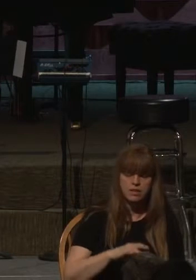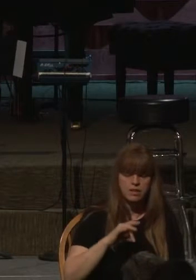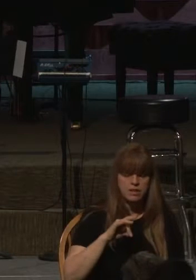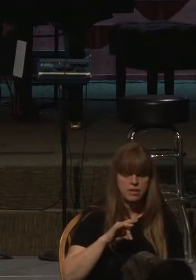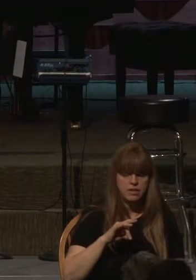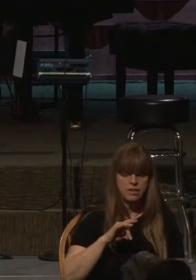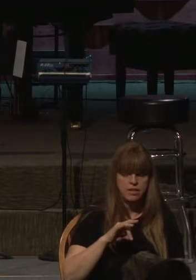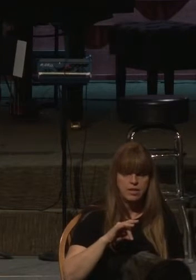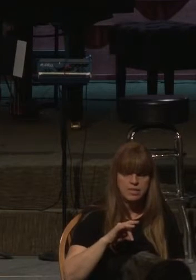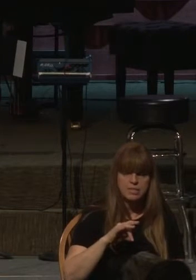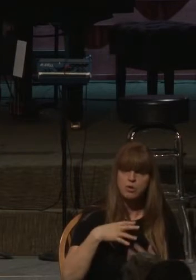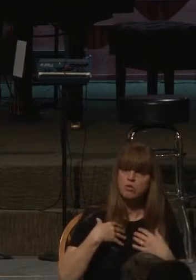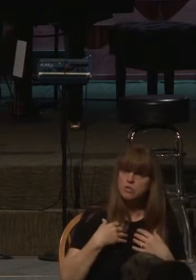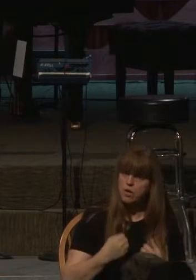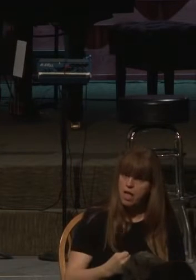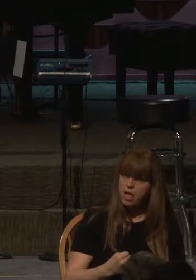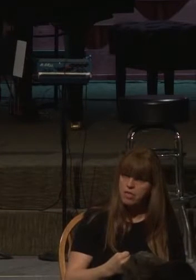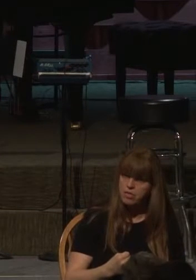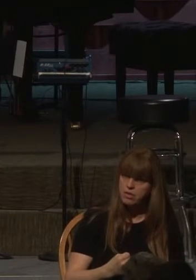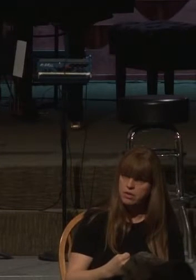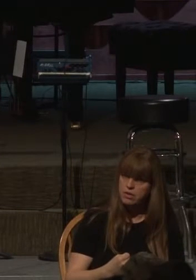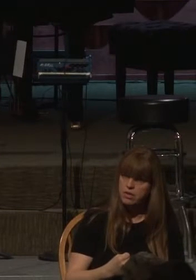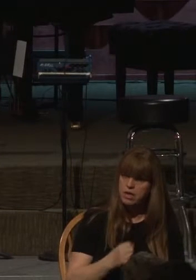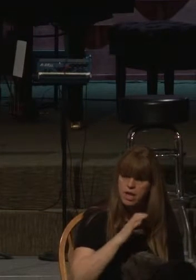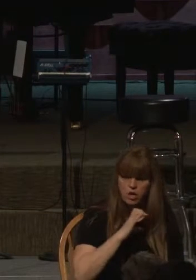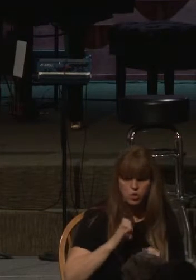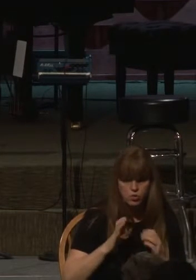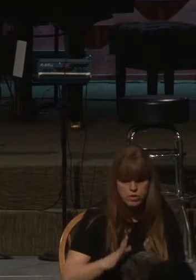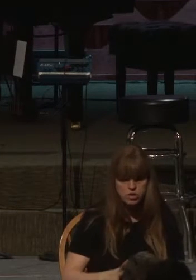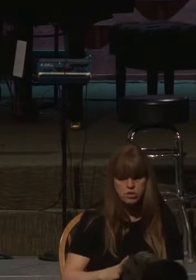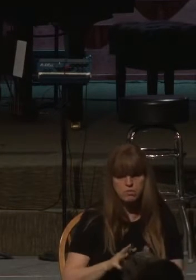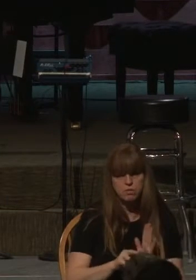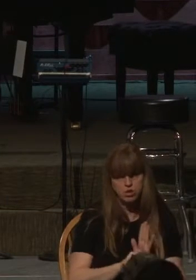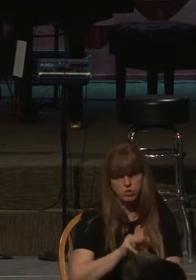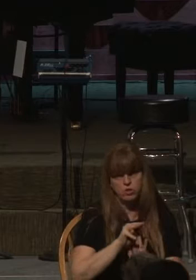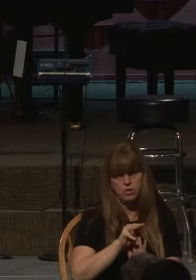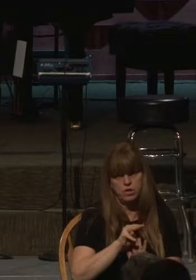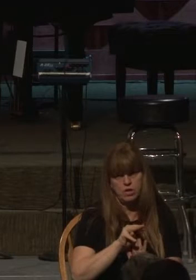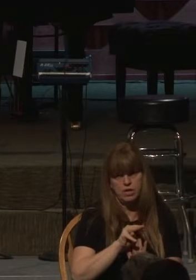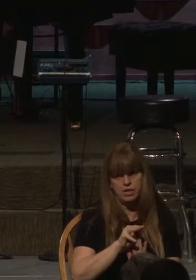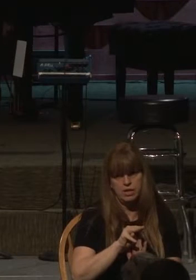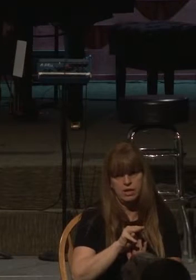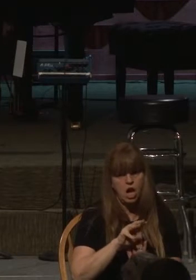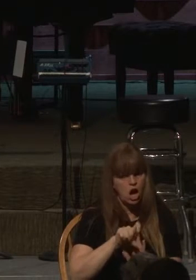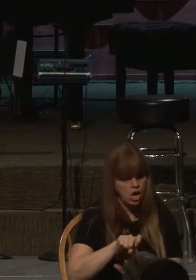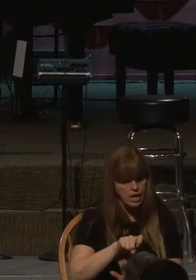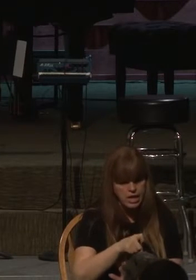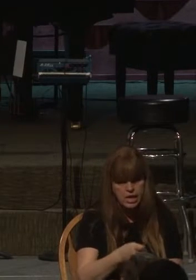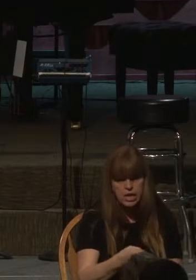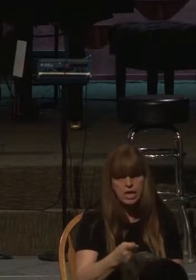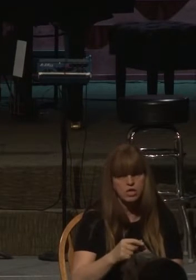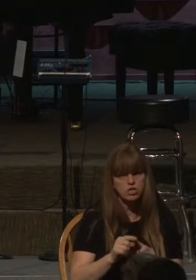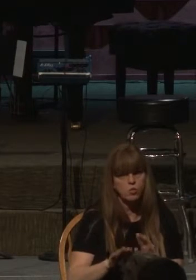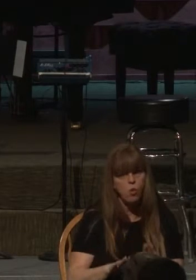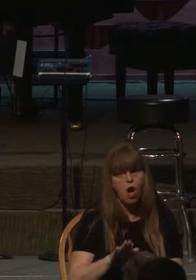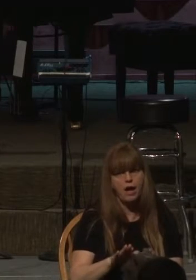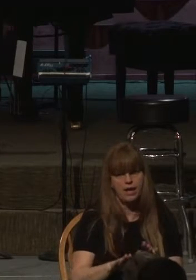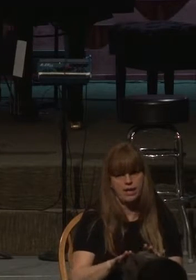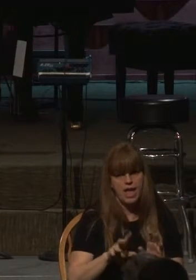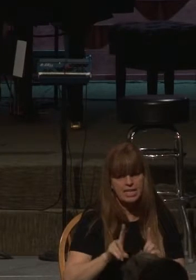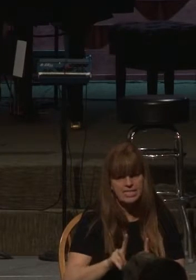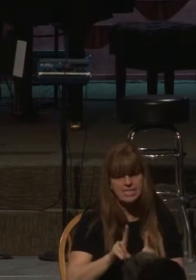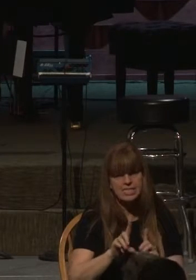spiritual health and Christian maturity are key to walking as disciples of